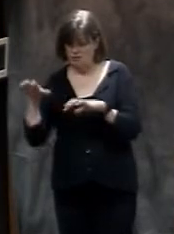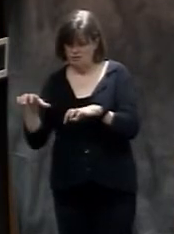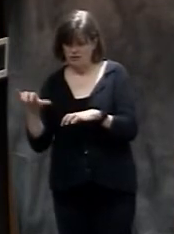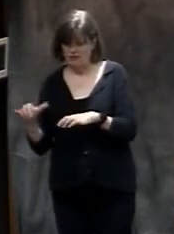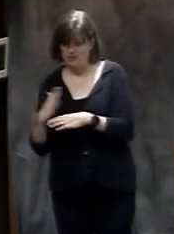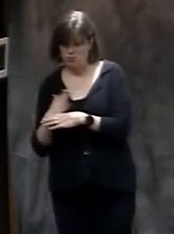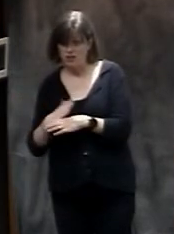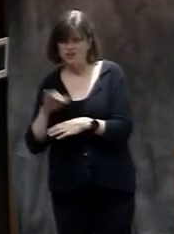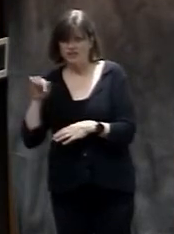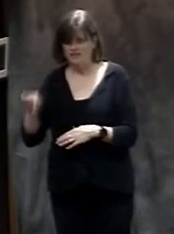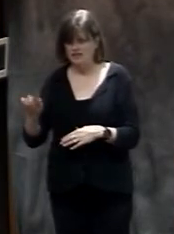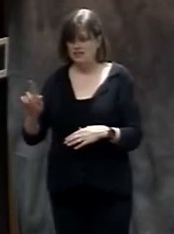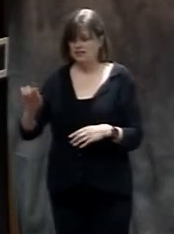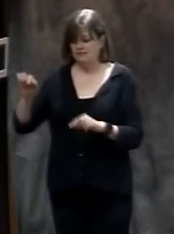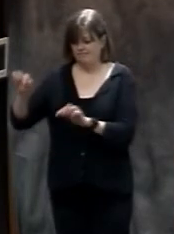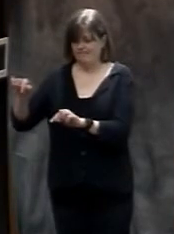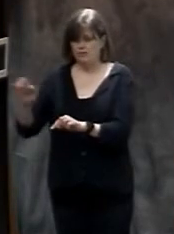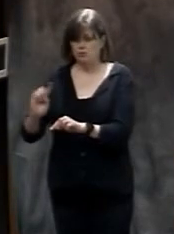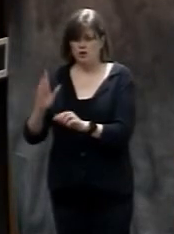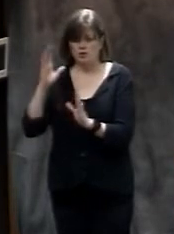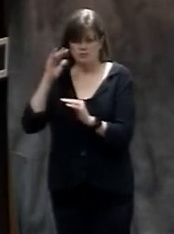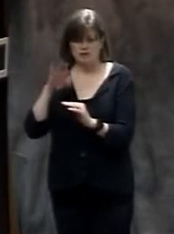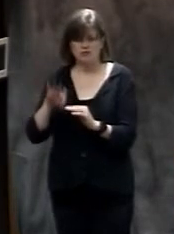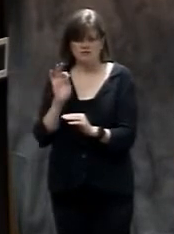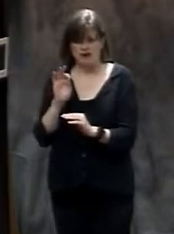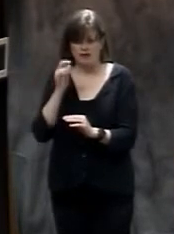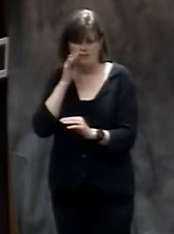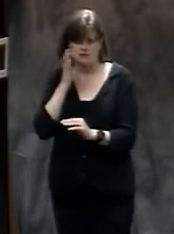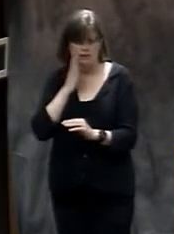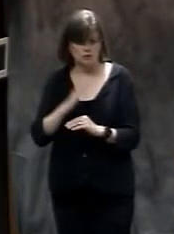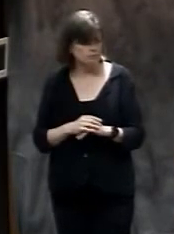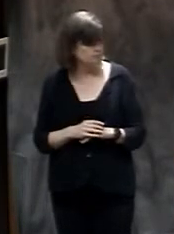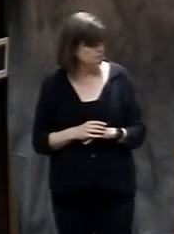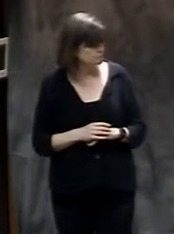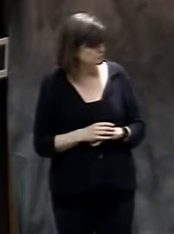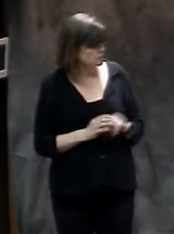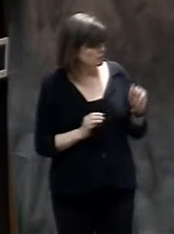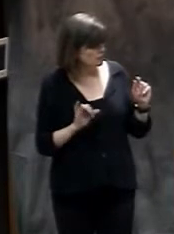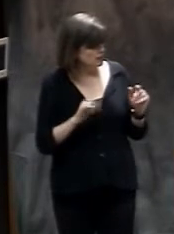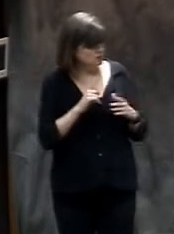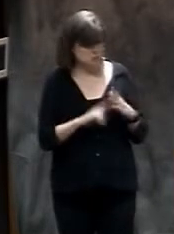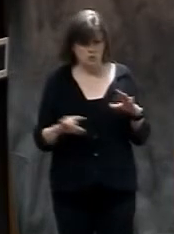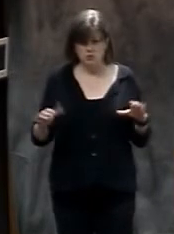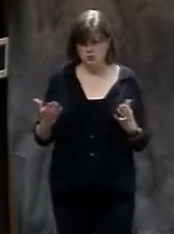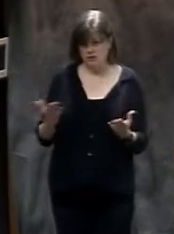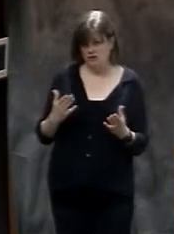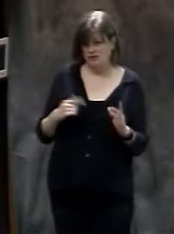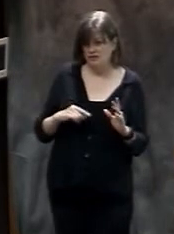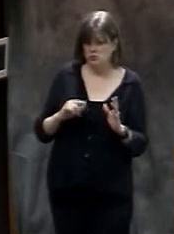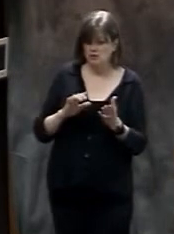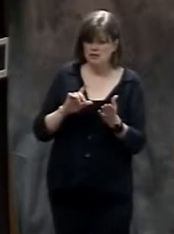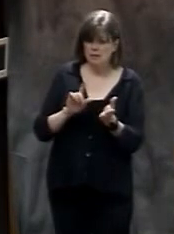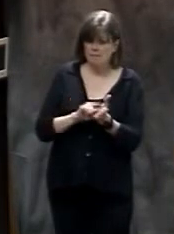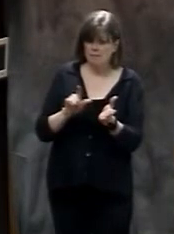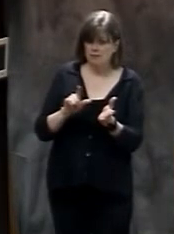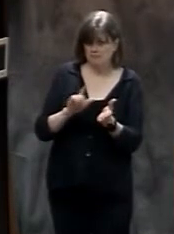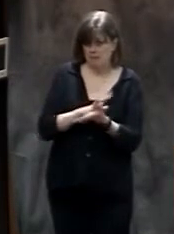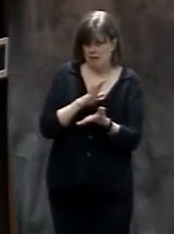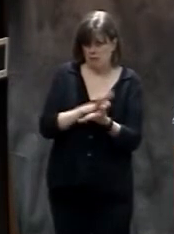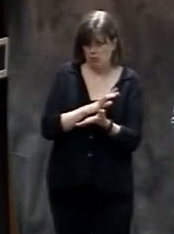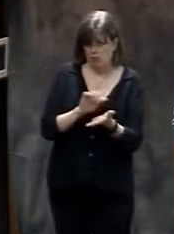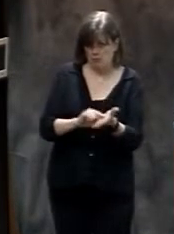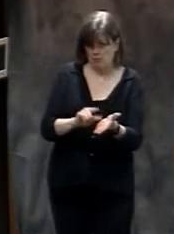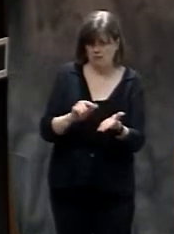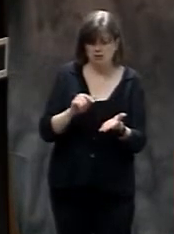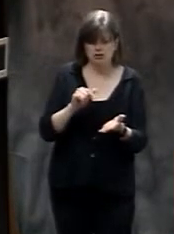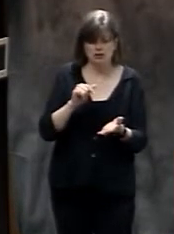is where you'd expect to find this mosquito. And so that's what we're doing here. This is a paper that we published last year looking